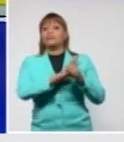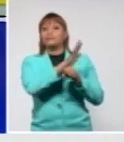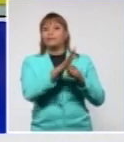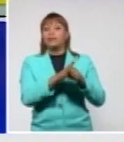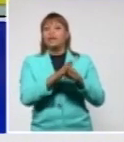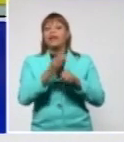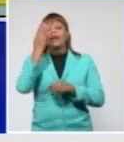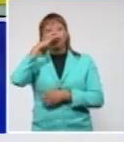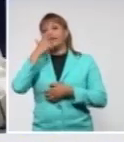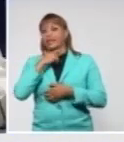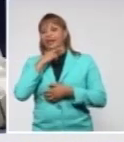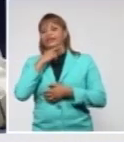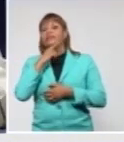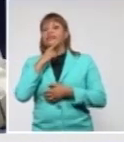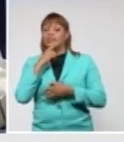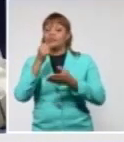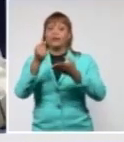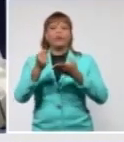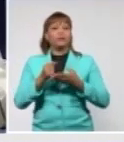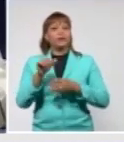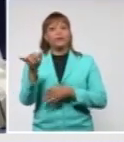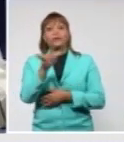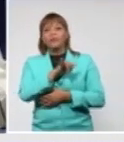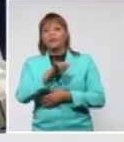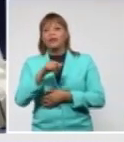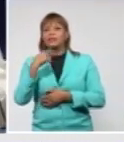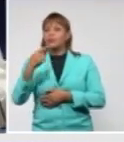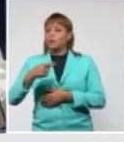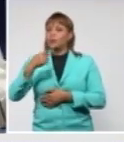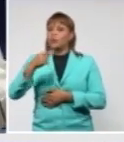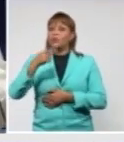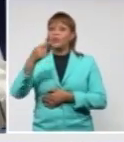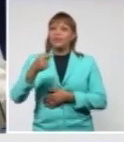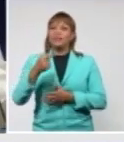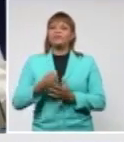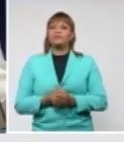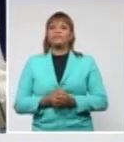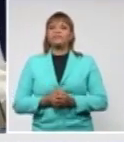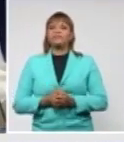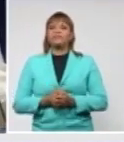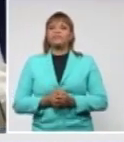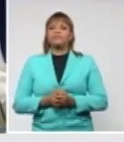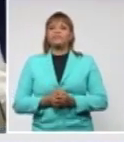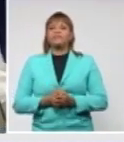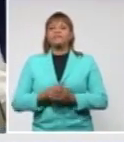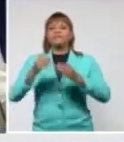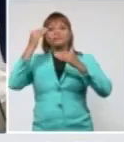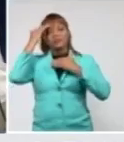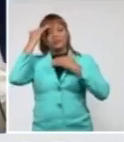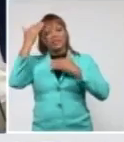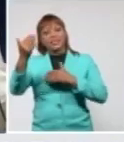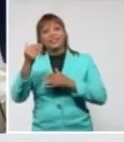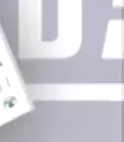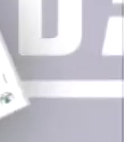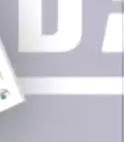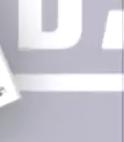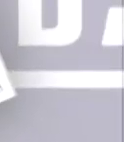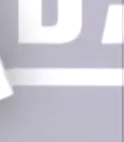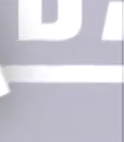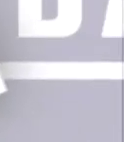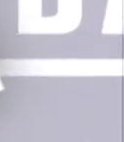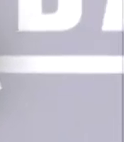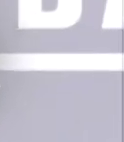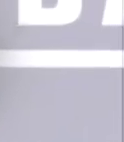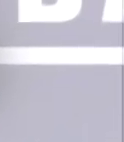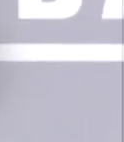this list. This is the information we have on the behavior of the pandemic in Cuba and the world.